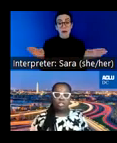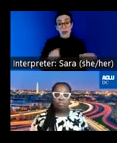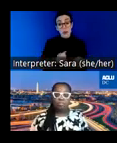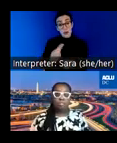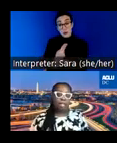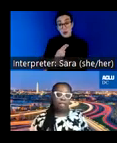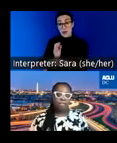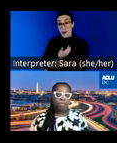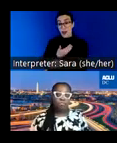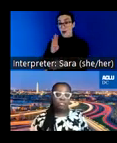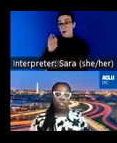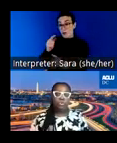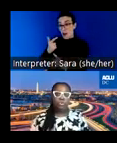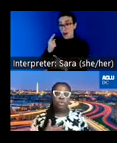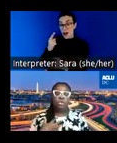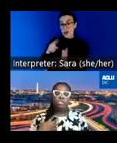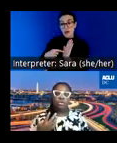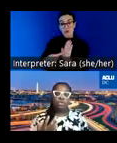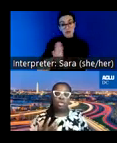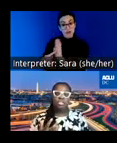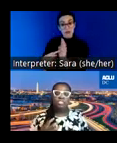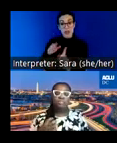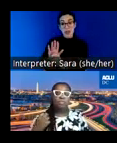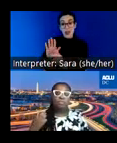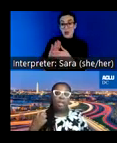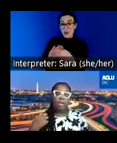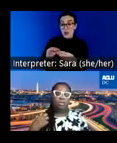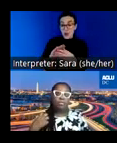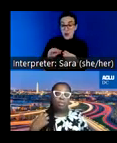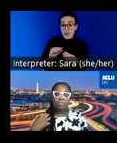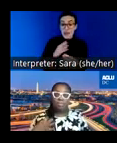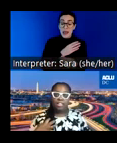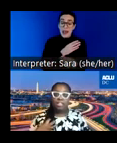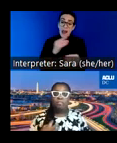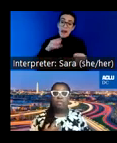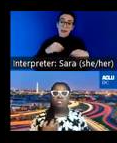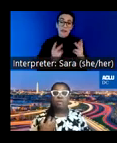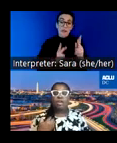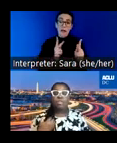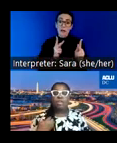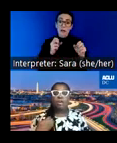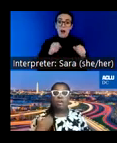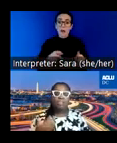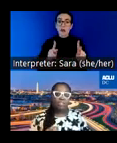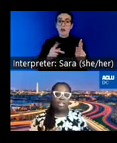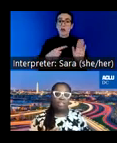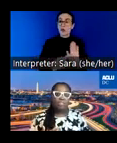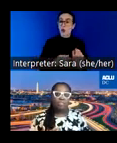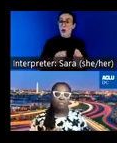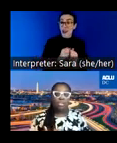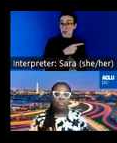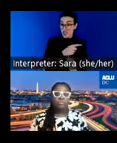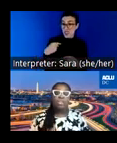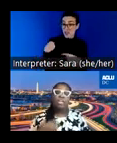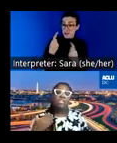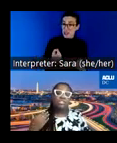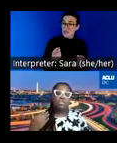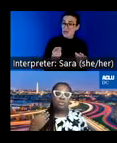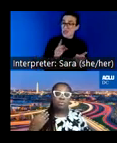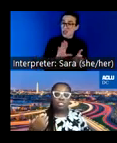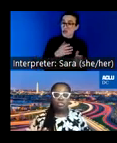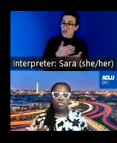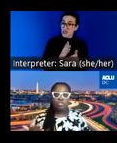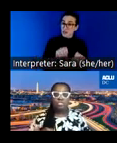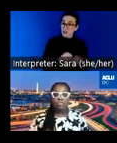also give people a platform to showcase both how they have been violated, but also how they are advocating for themselves